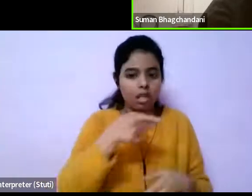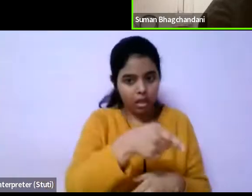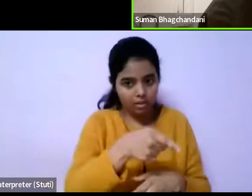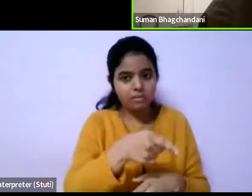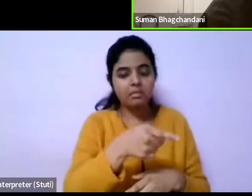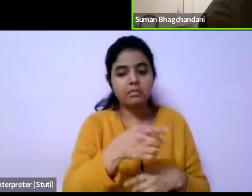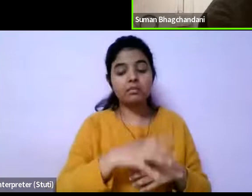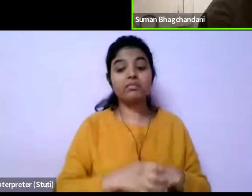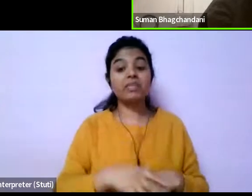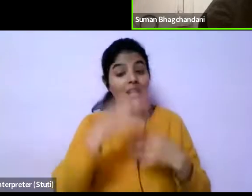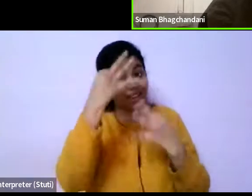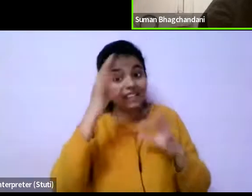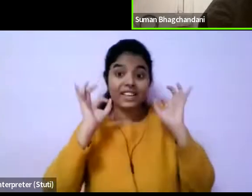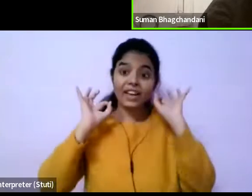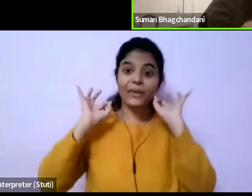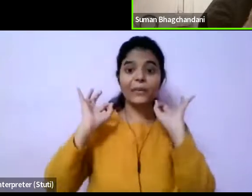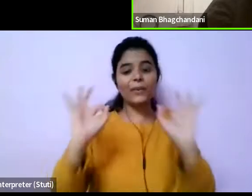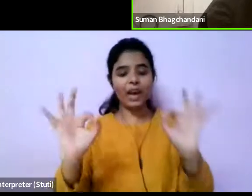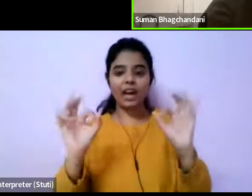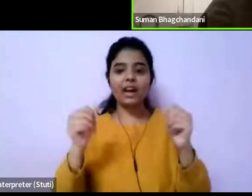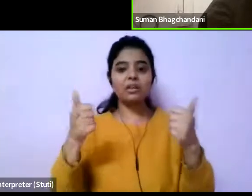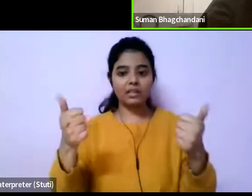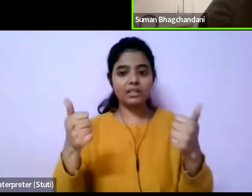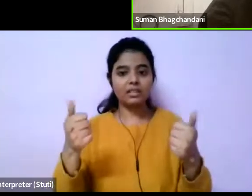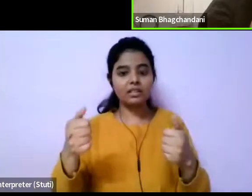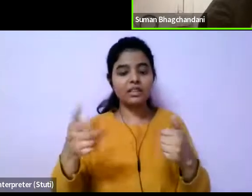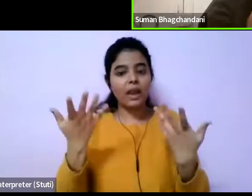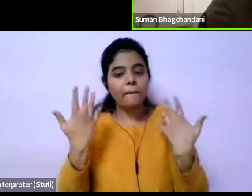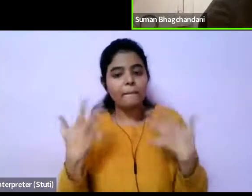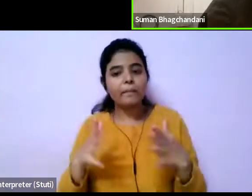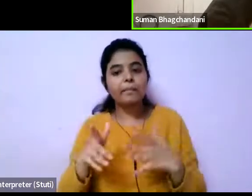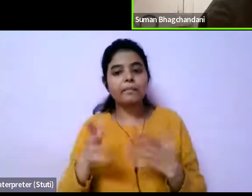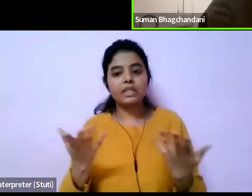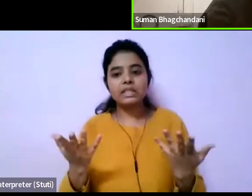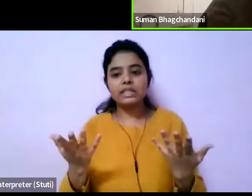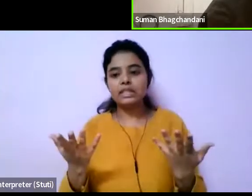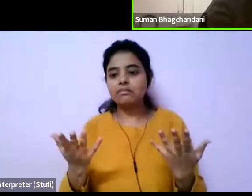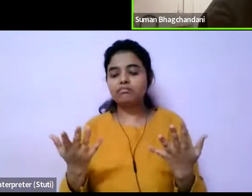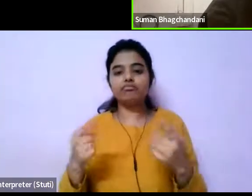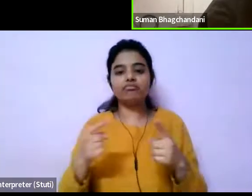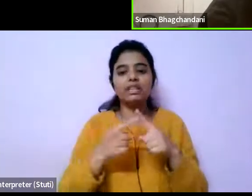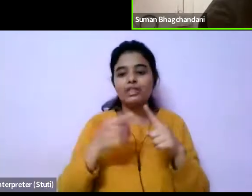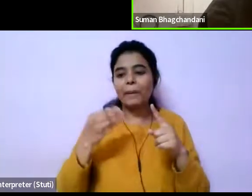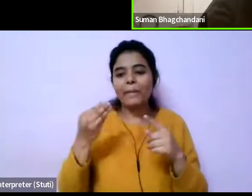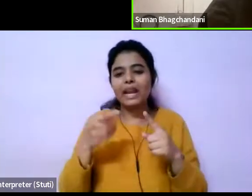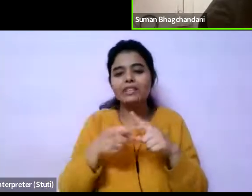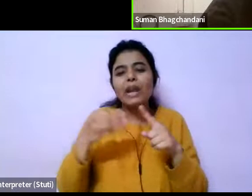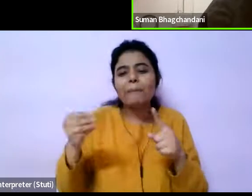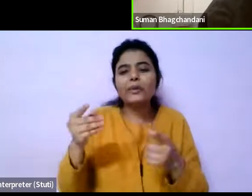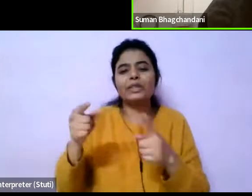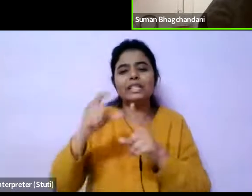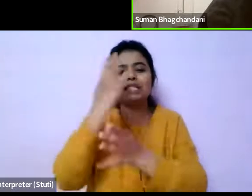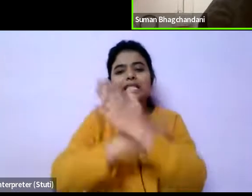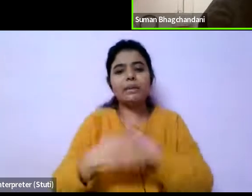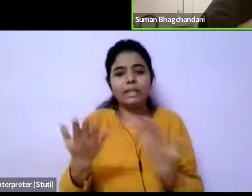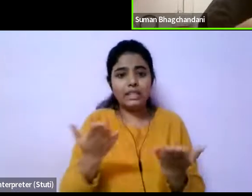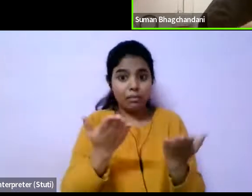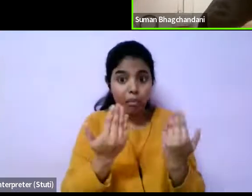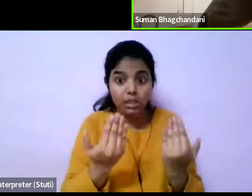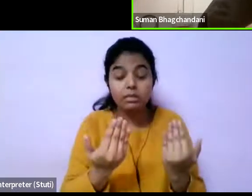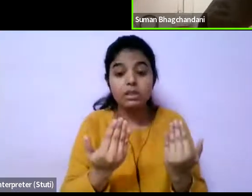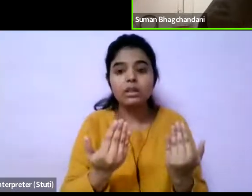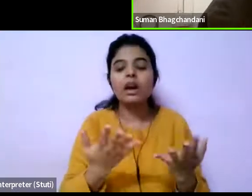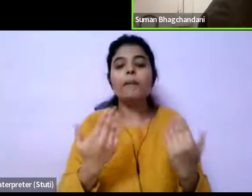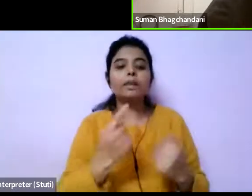dancer found it amusing when I said, "Do you ever see it as a point of temporary disability?" For her, the body can be tuned